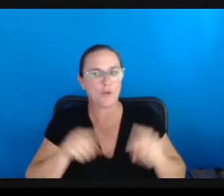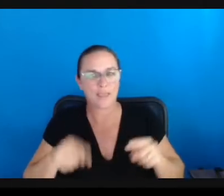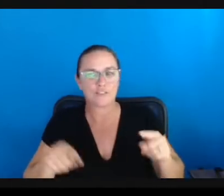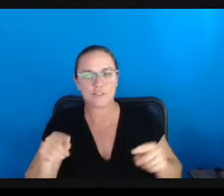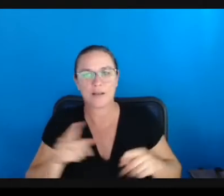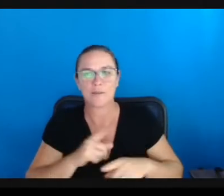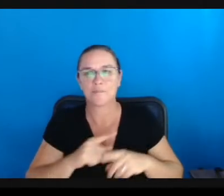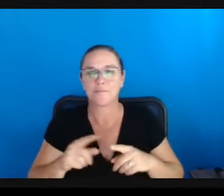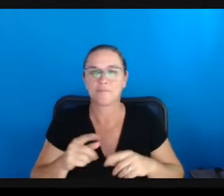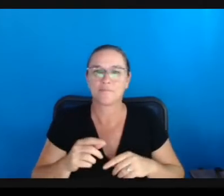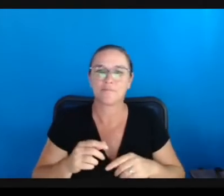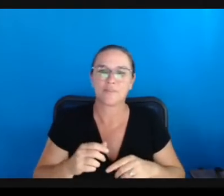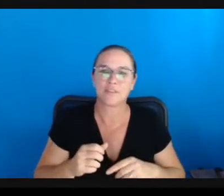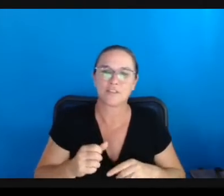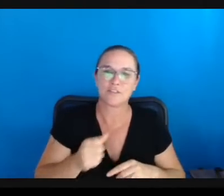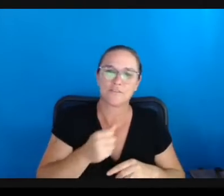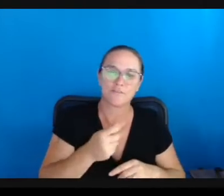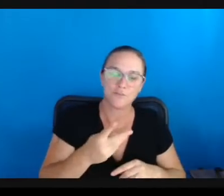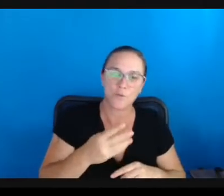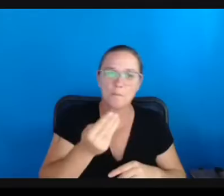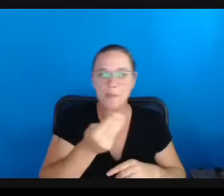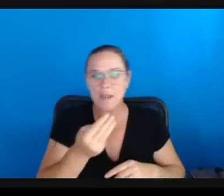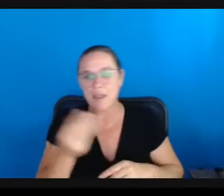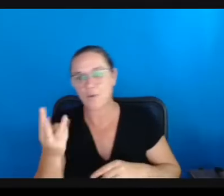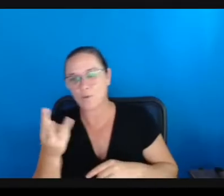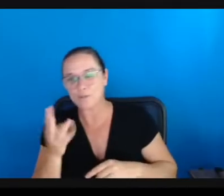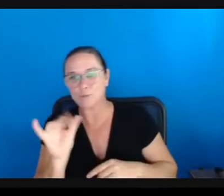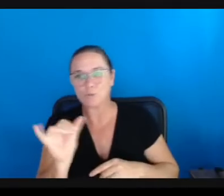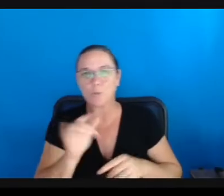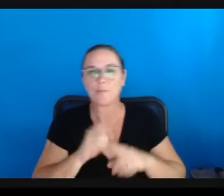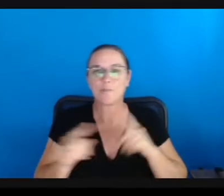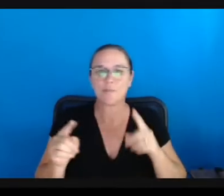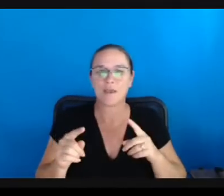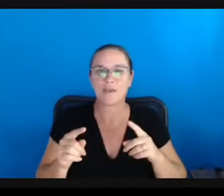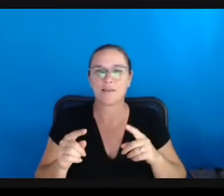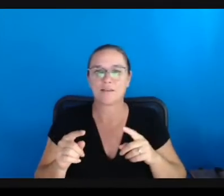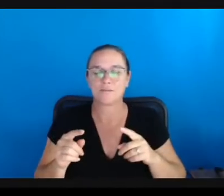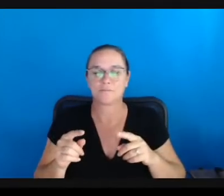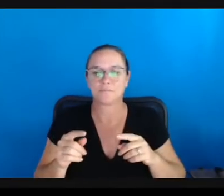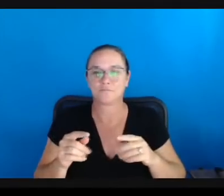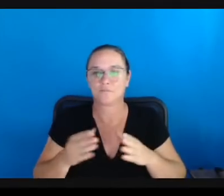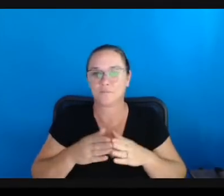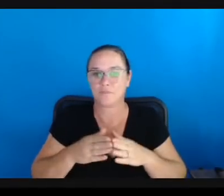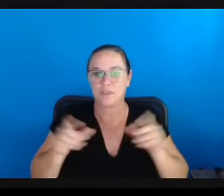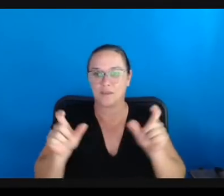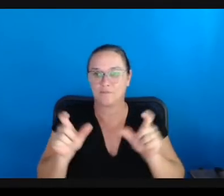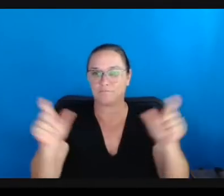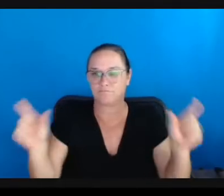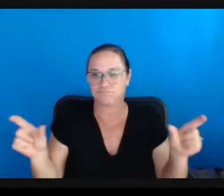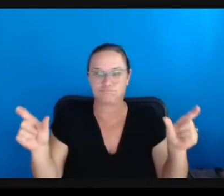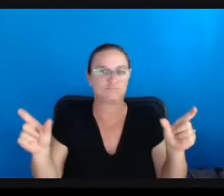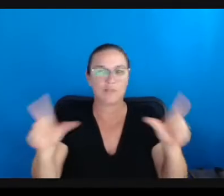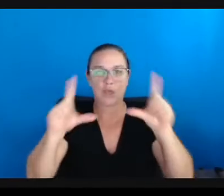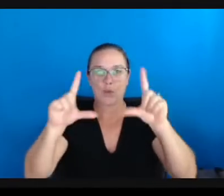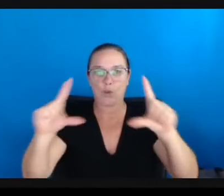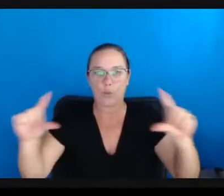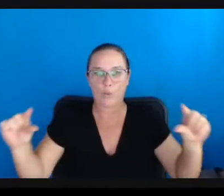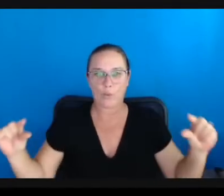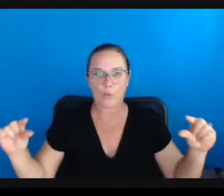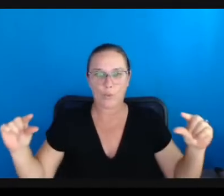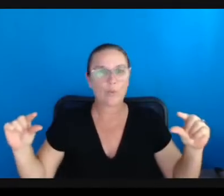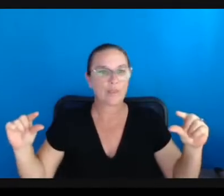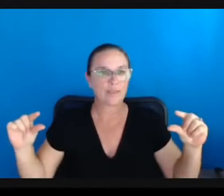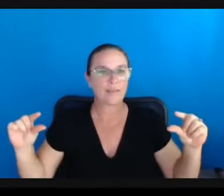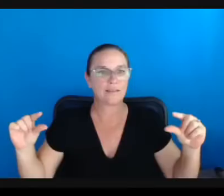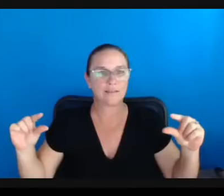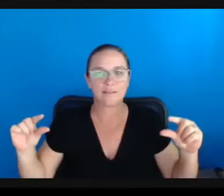quite a bit on Monday and Wednesday as well. But the further away from these central values you get, the less of these events you actually have,